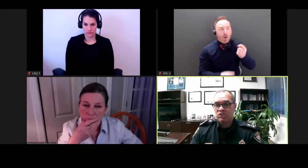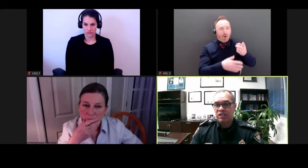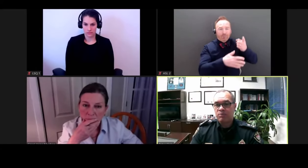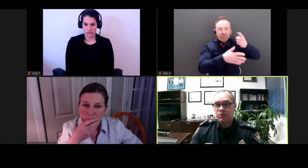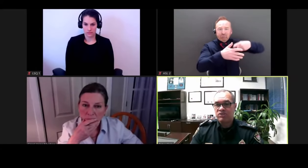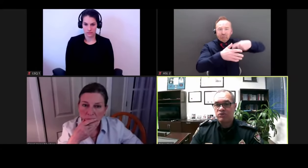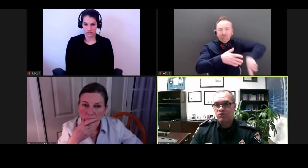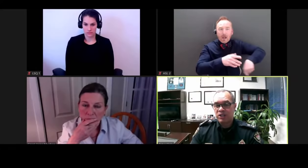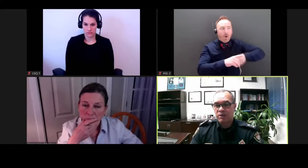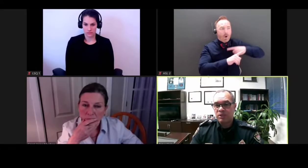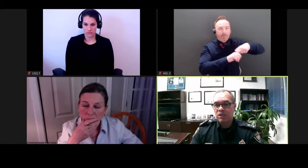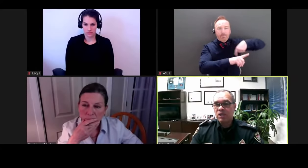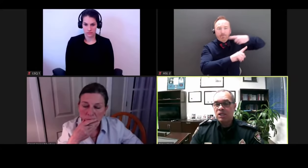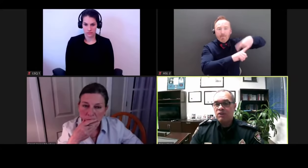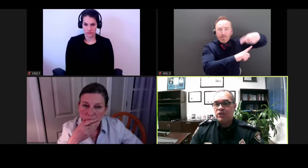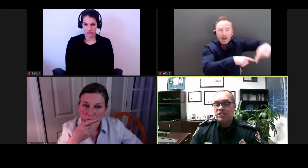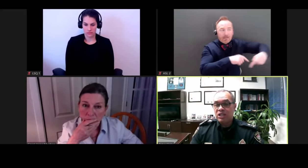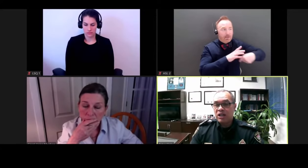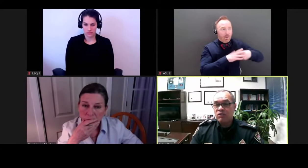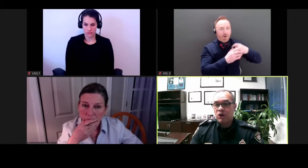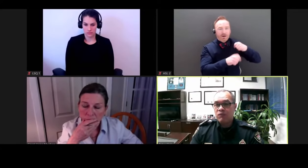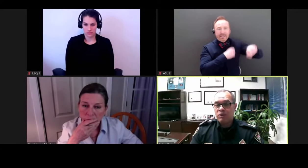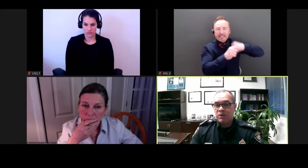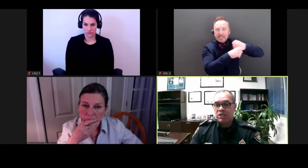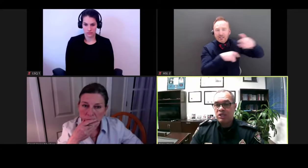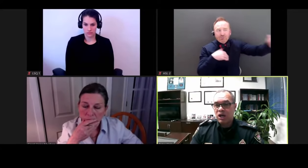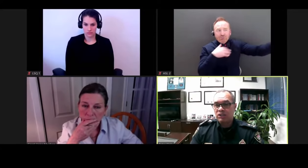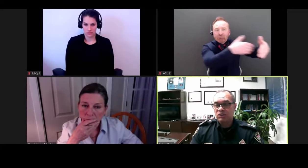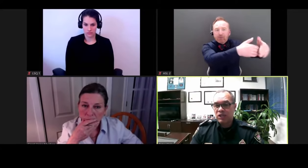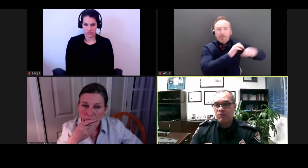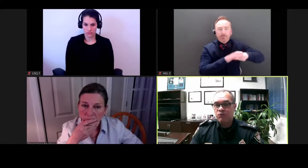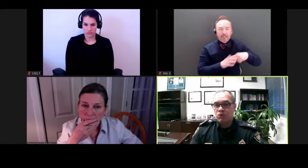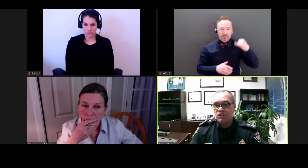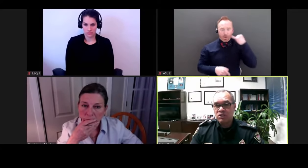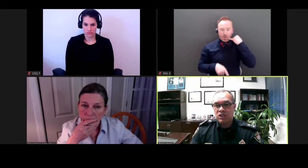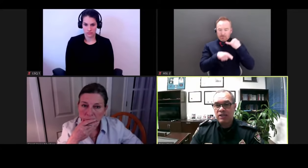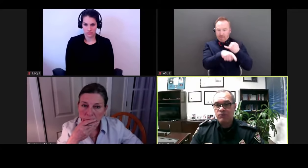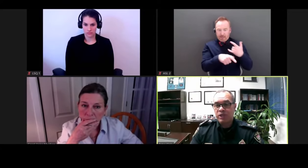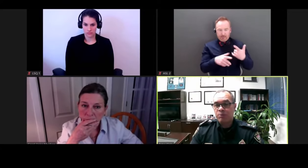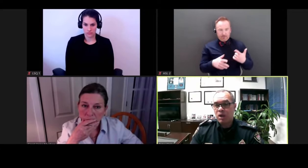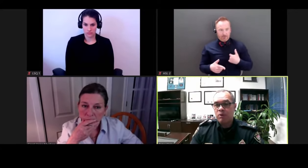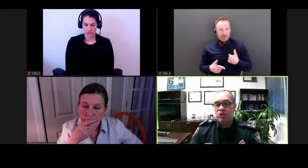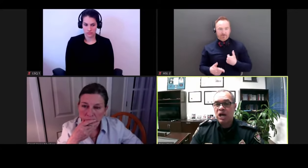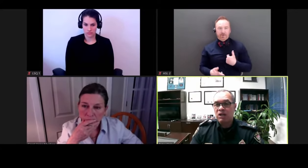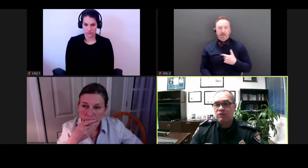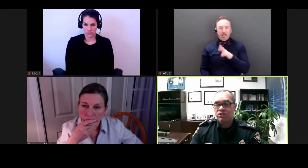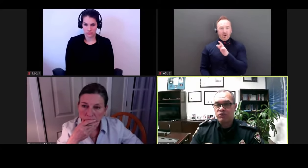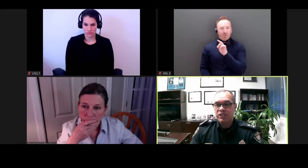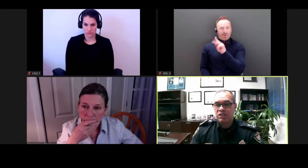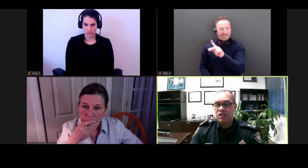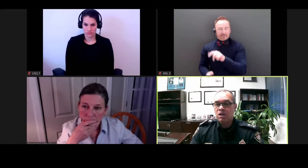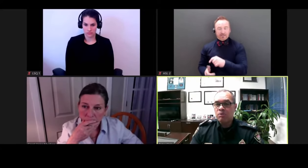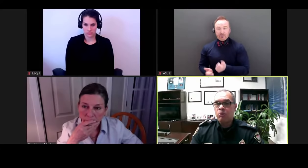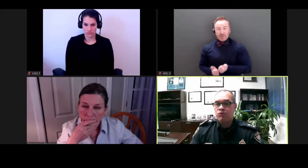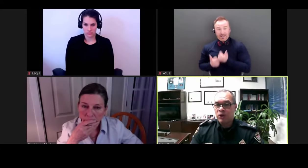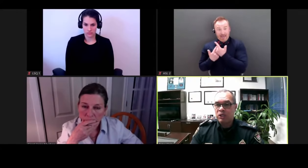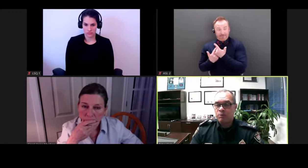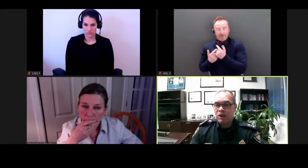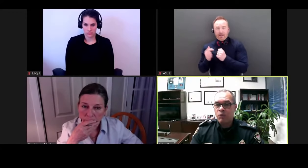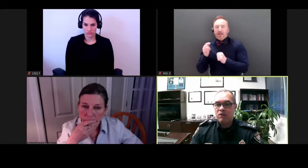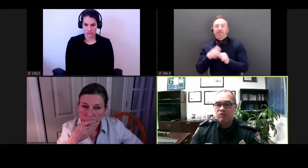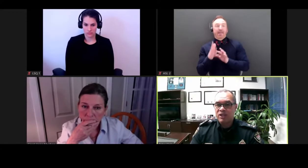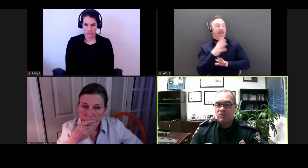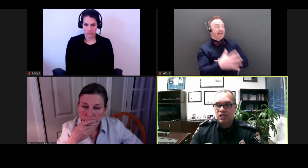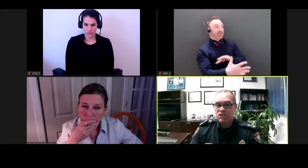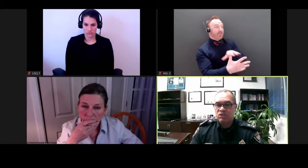offenses taking place in front of them. If they did not involve an immediate loss of life or risk to life, they probably would not have intervened, but would follow up by